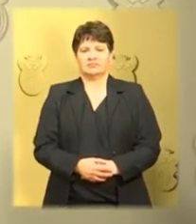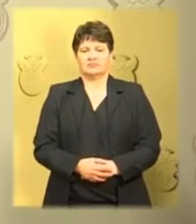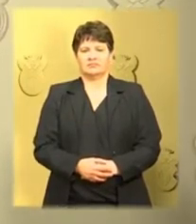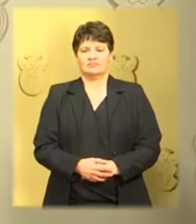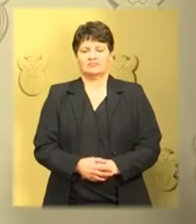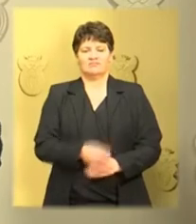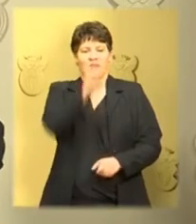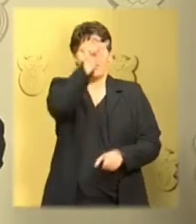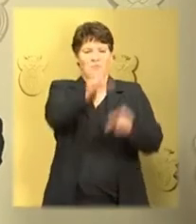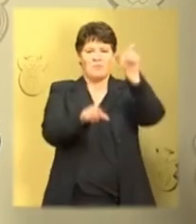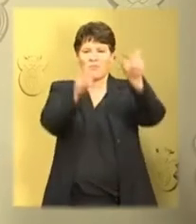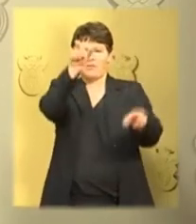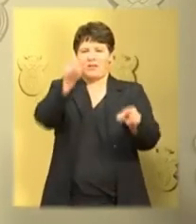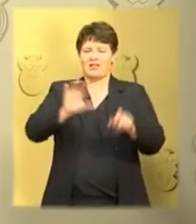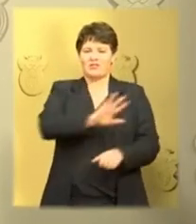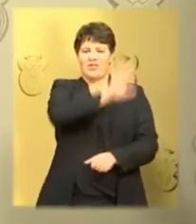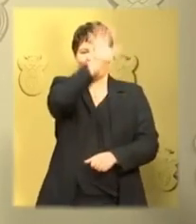My fellow South Africans,